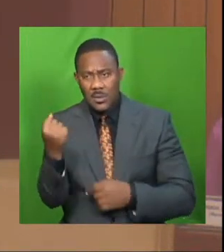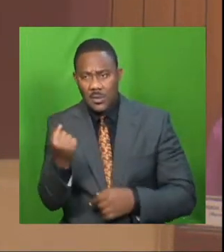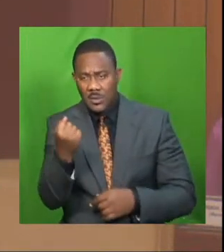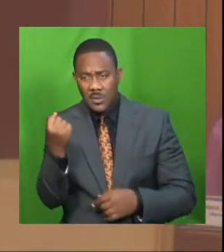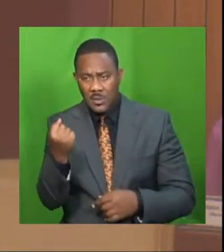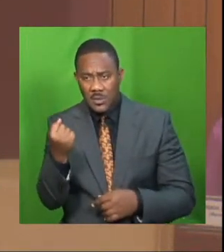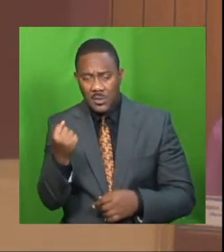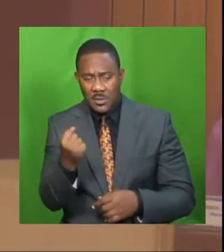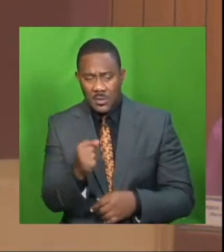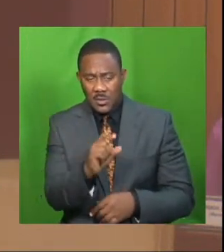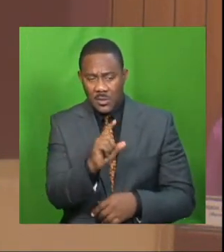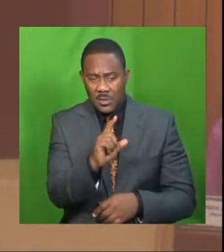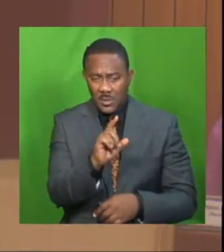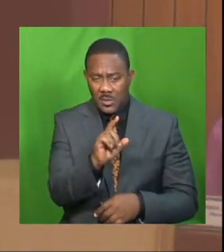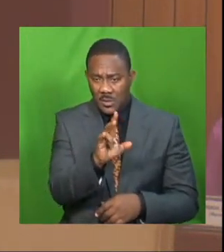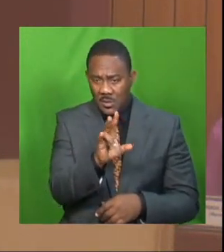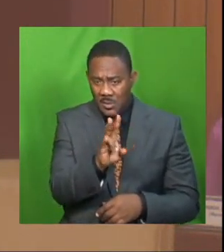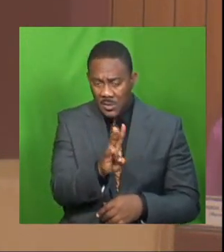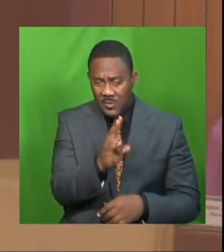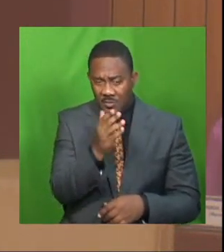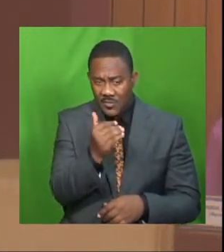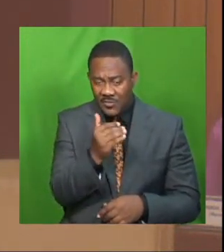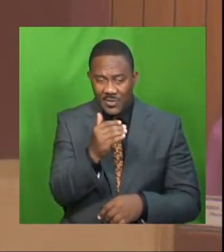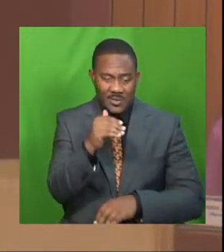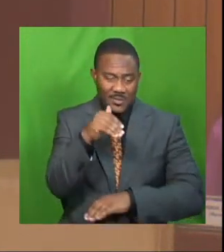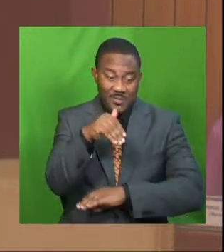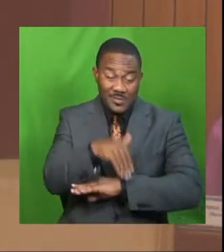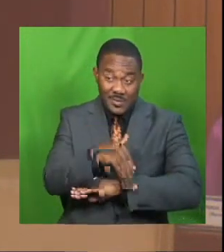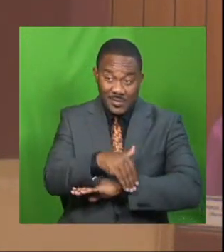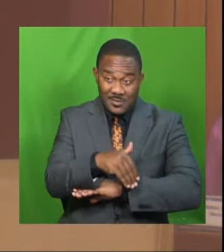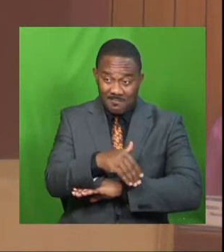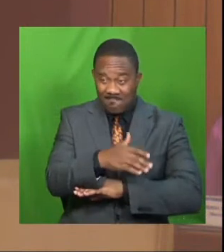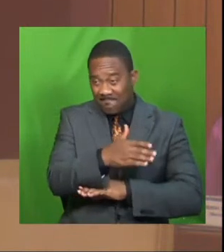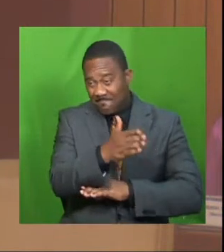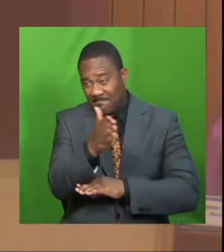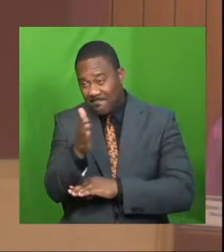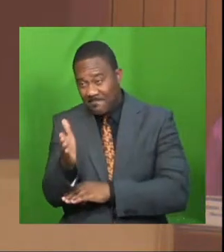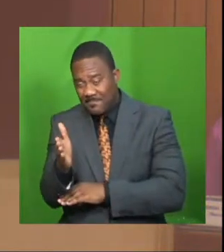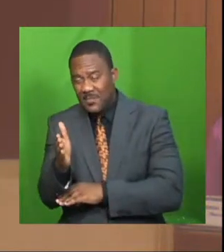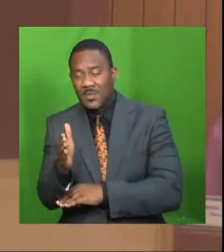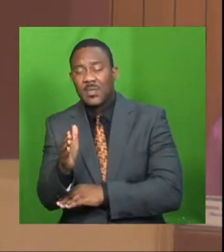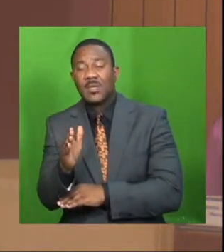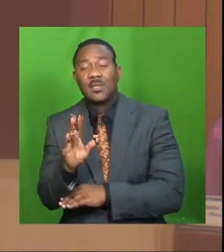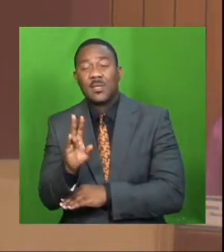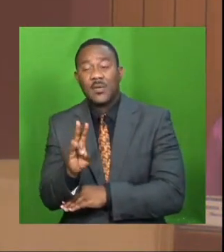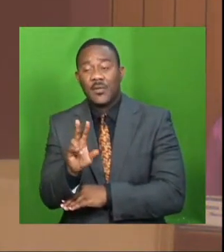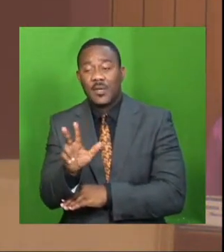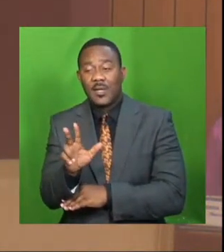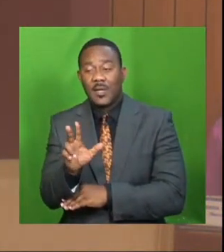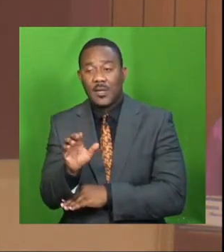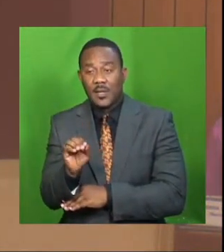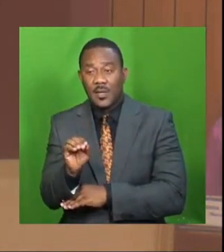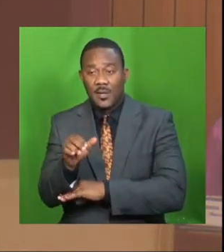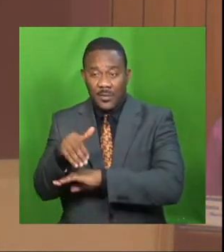from 7:15 p.m. to 7:30 p.m.